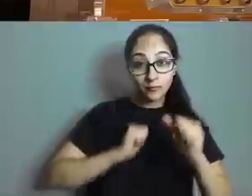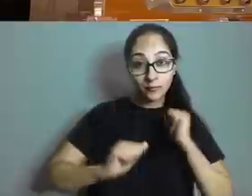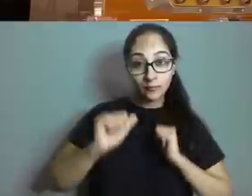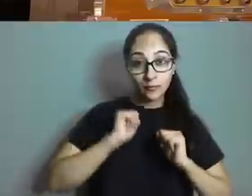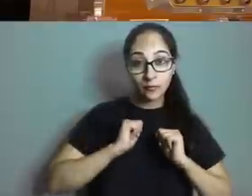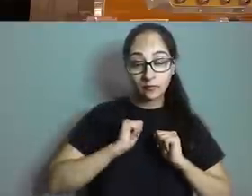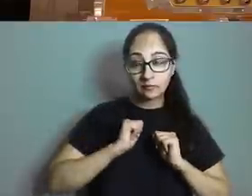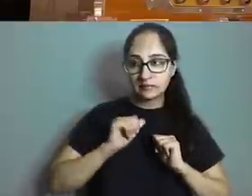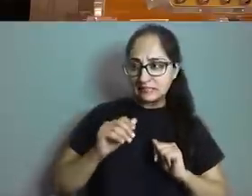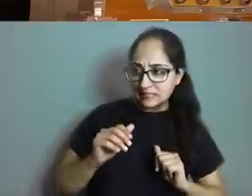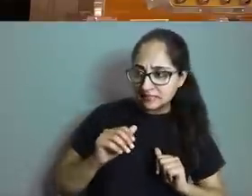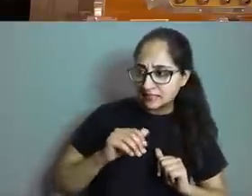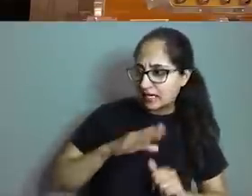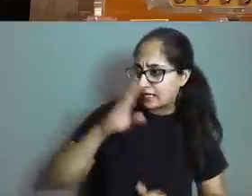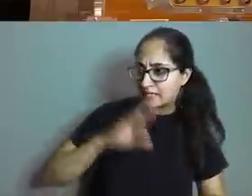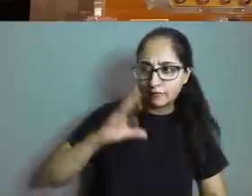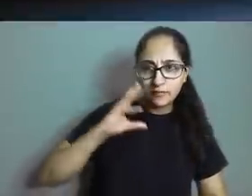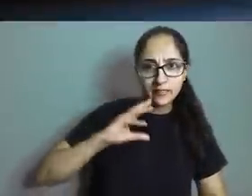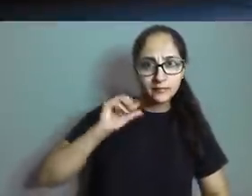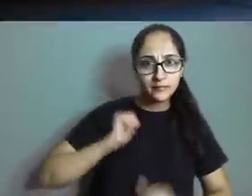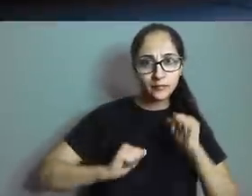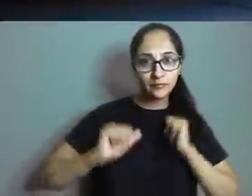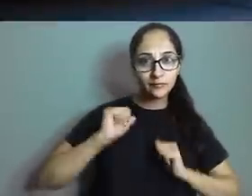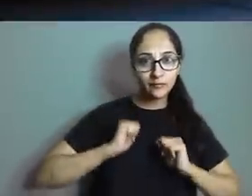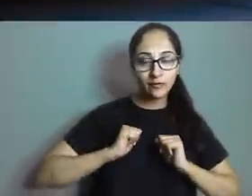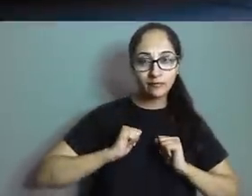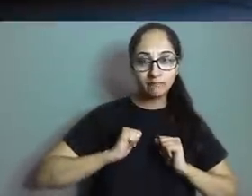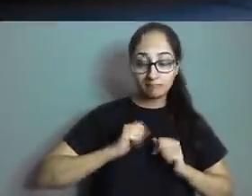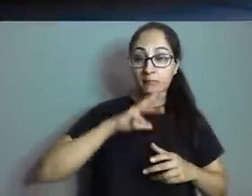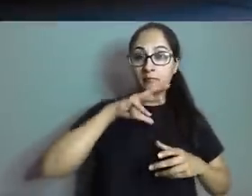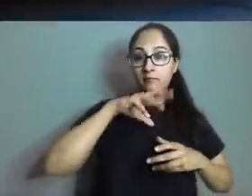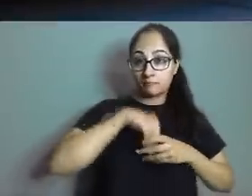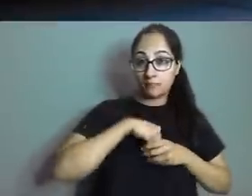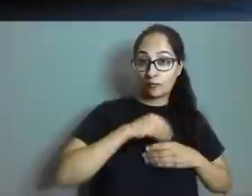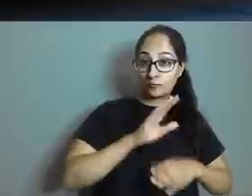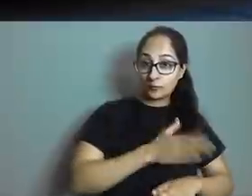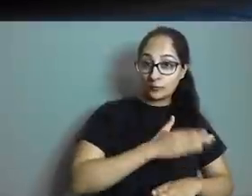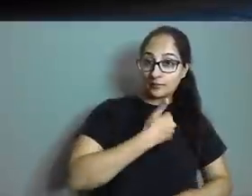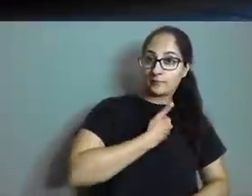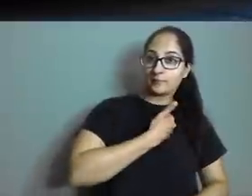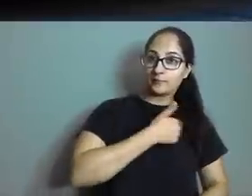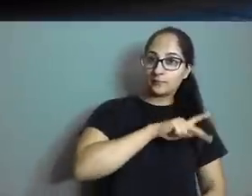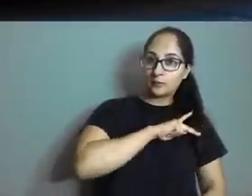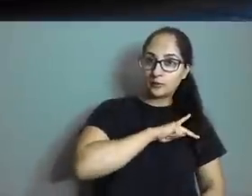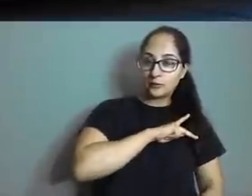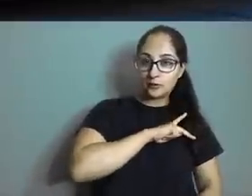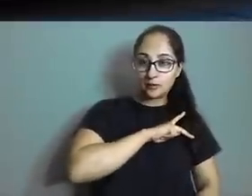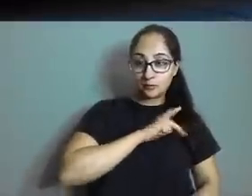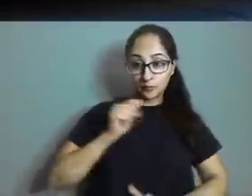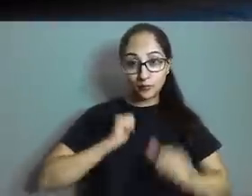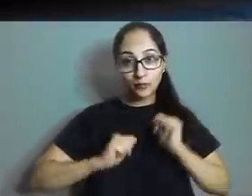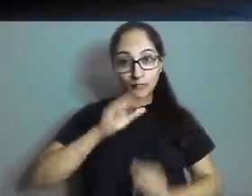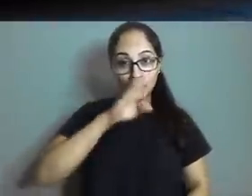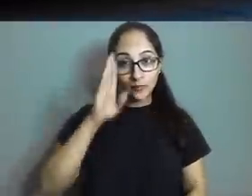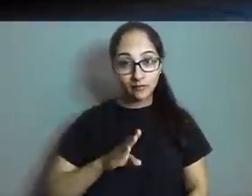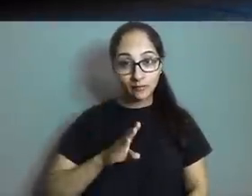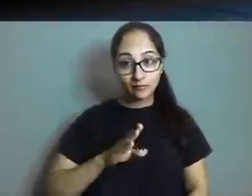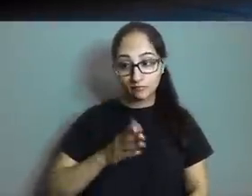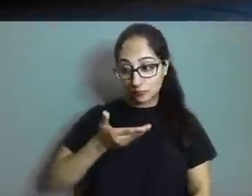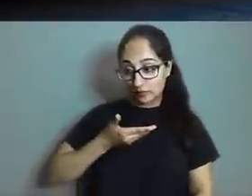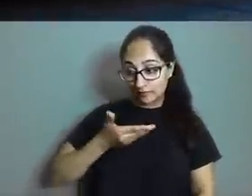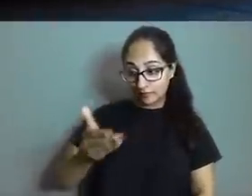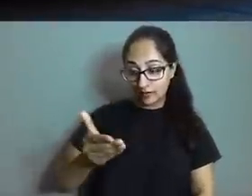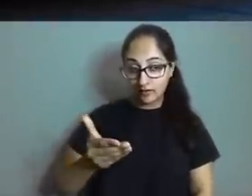my first time i never performed uh in live events so for me it's kind of difficult you said you said you know what this